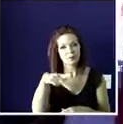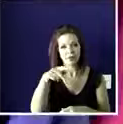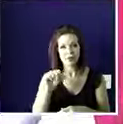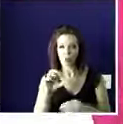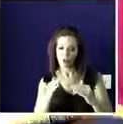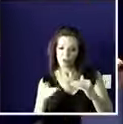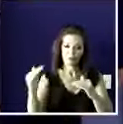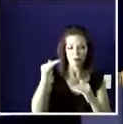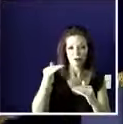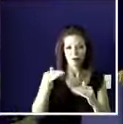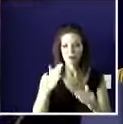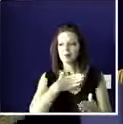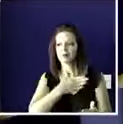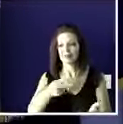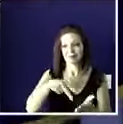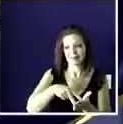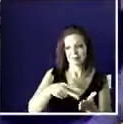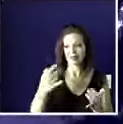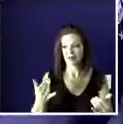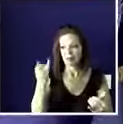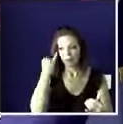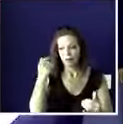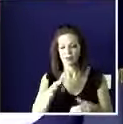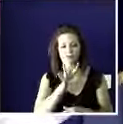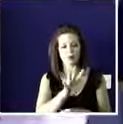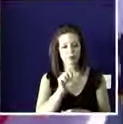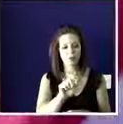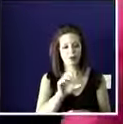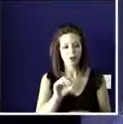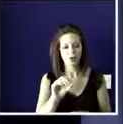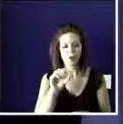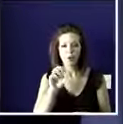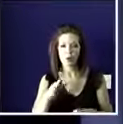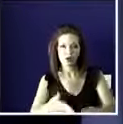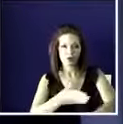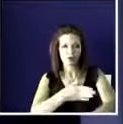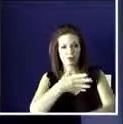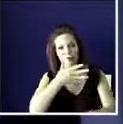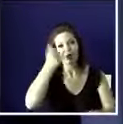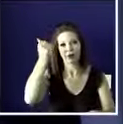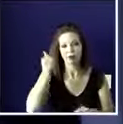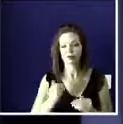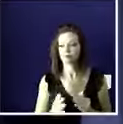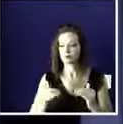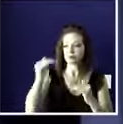please stand now if you are summa cum laude 4.0 or better?